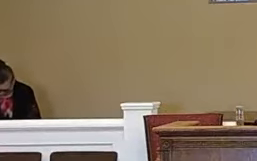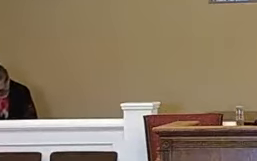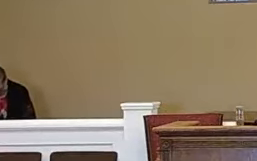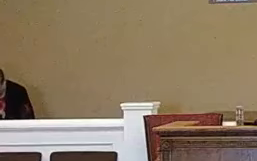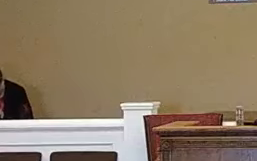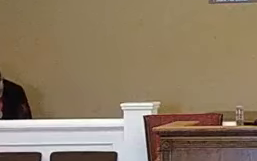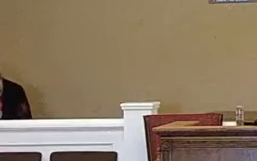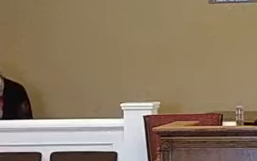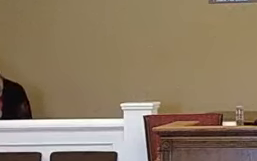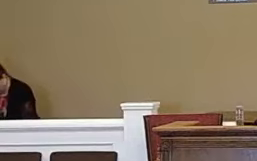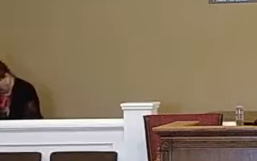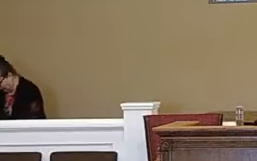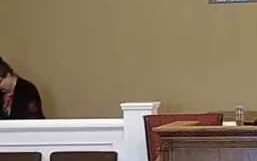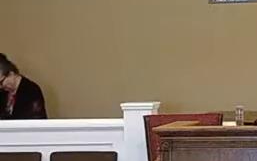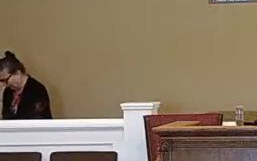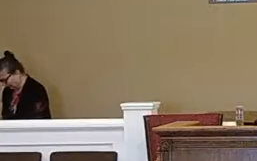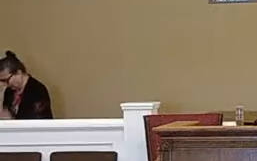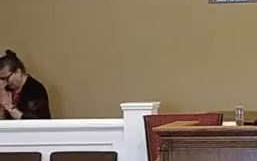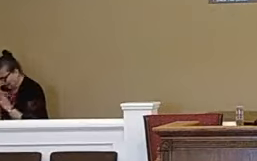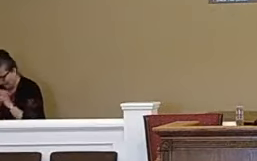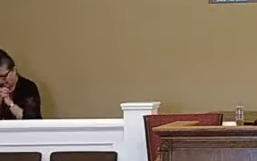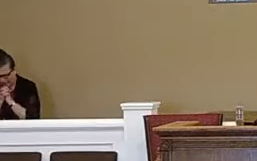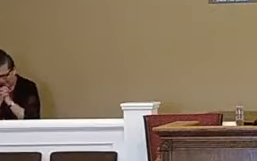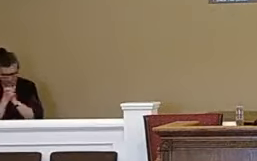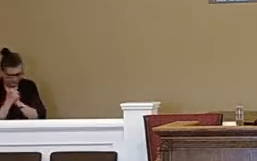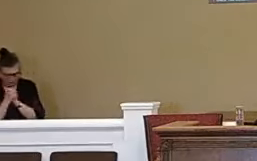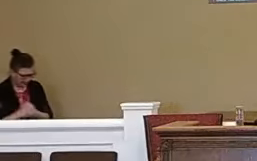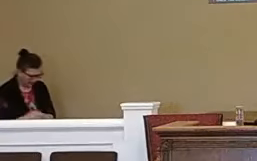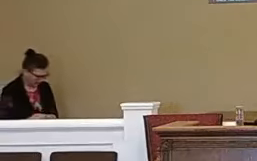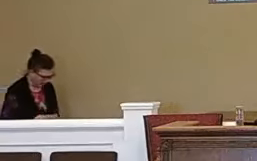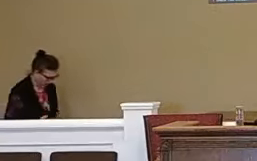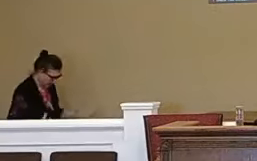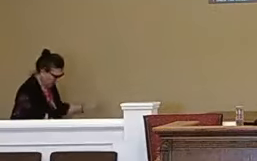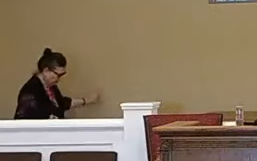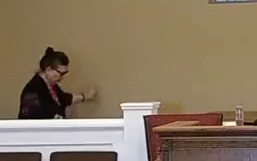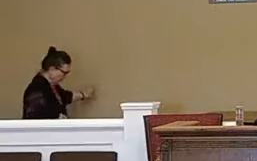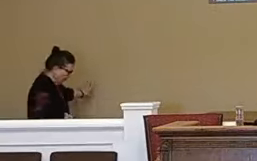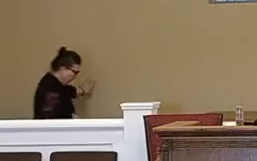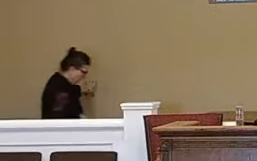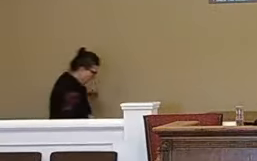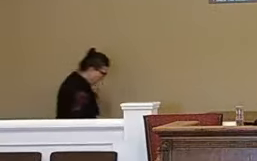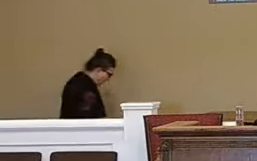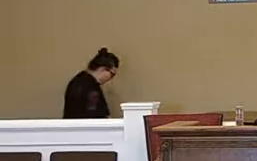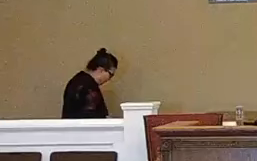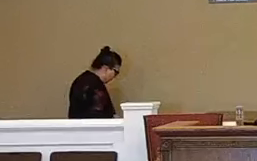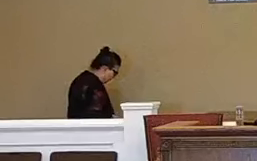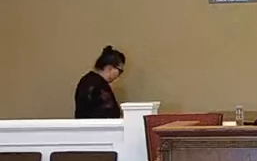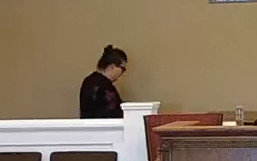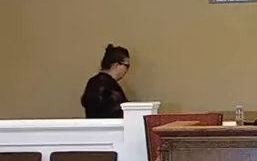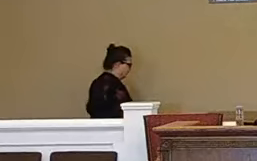him to repent of your sins. Just let God know I'm turning away. I'm not going back to him.